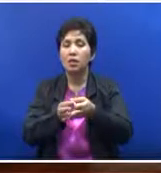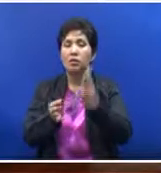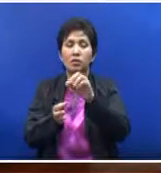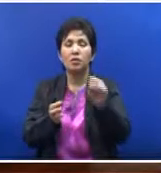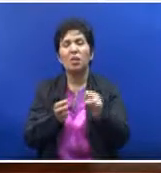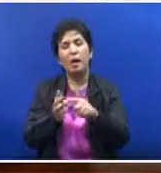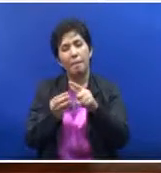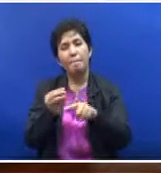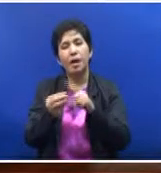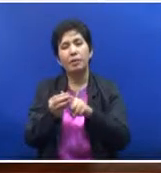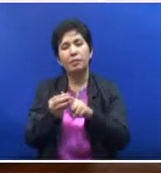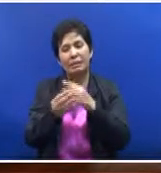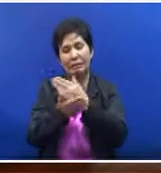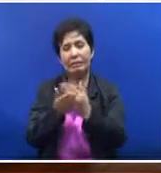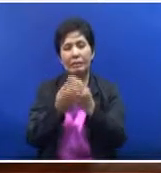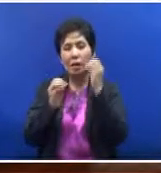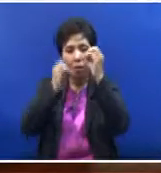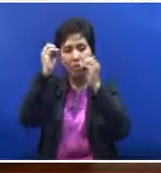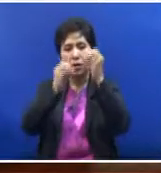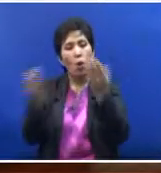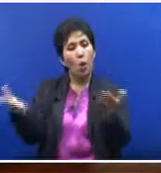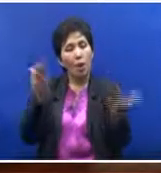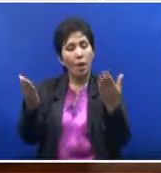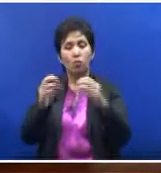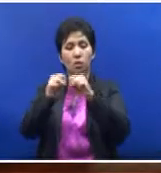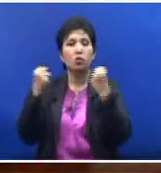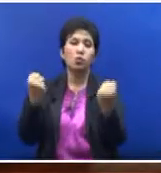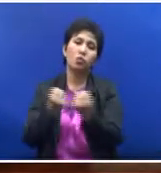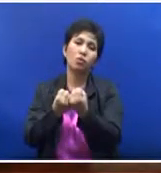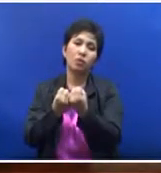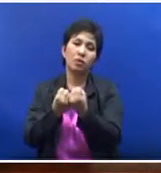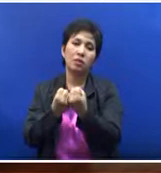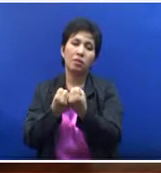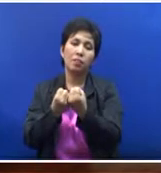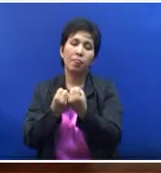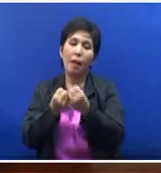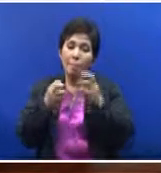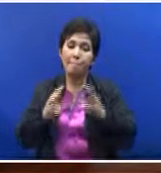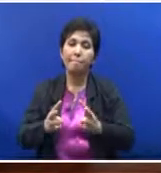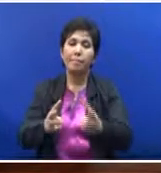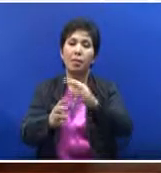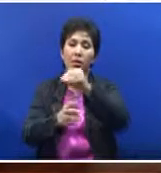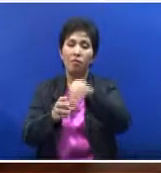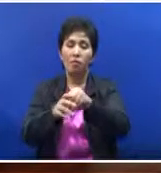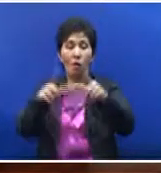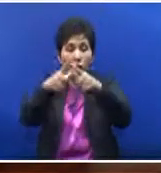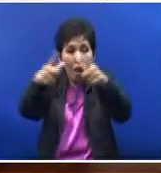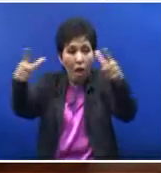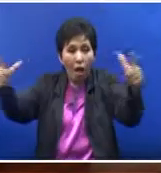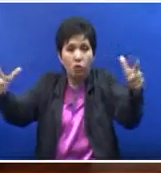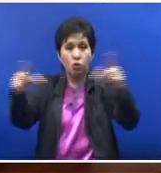about certain observations. Compared to sociological methodology, it involves